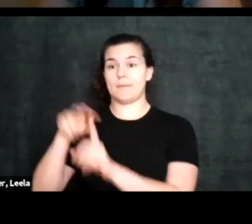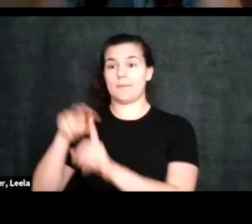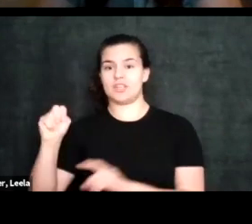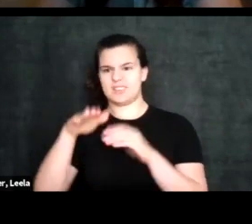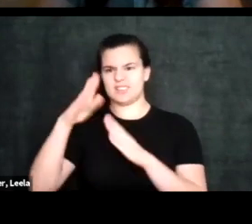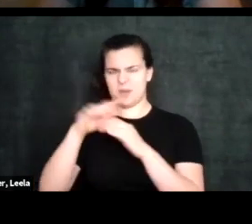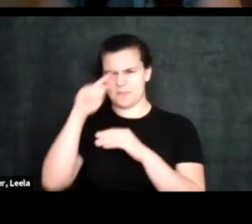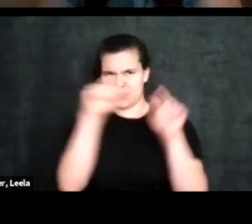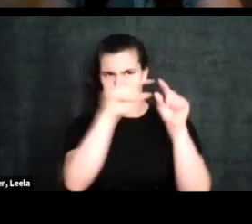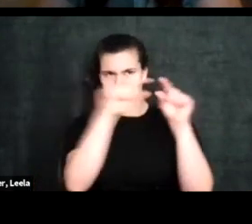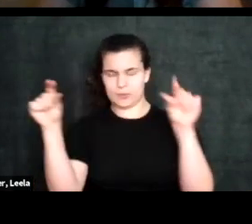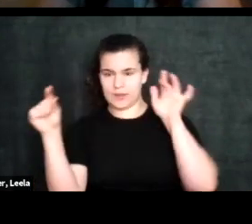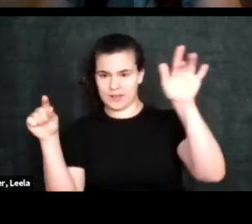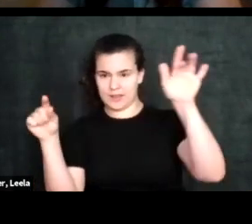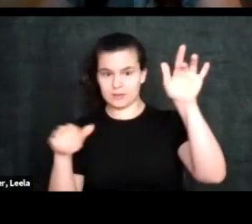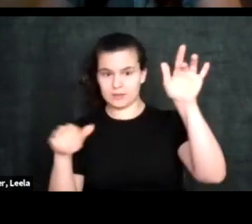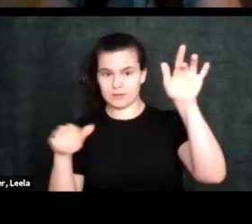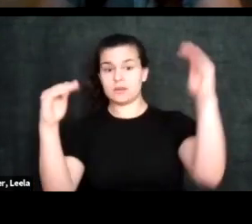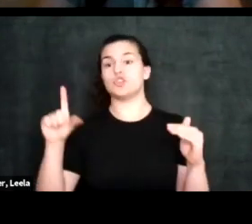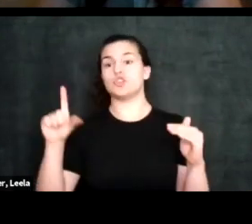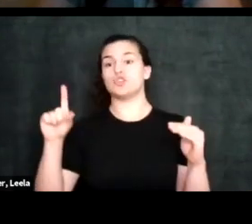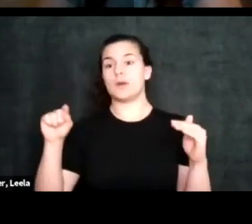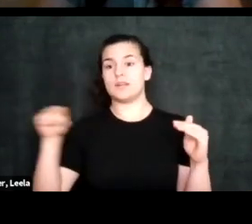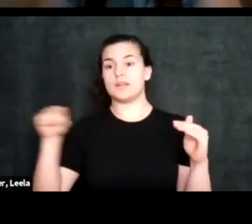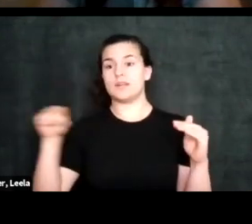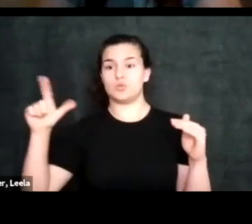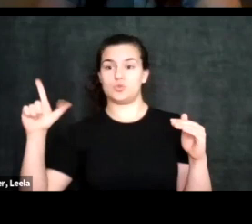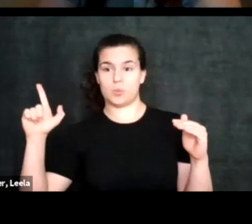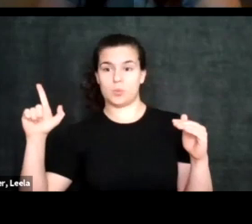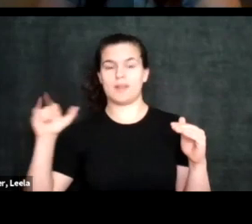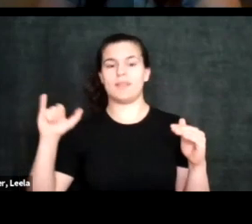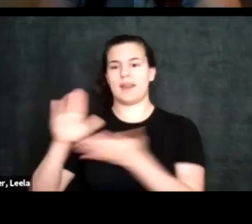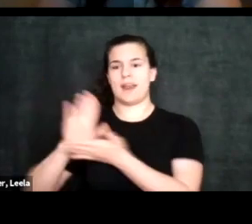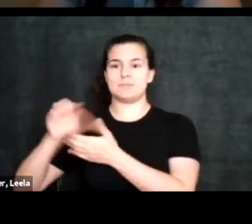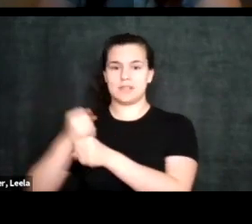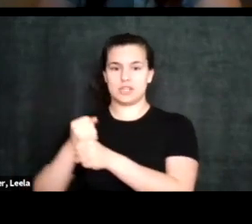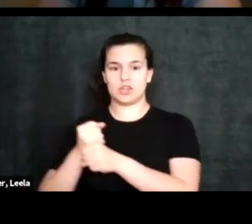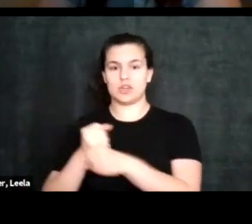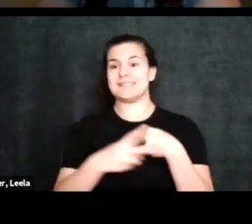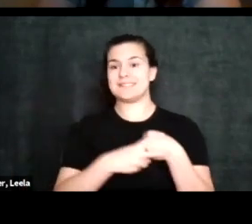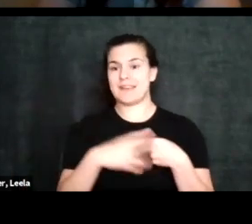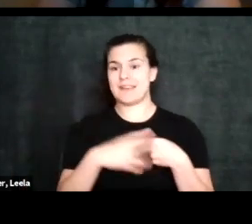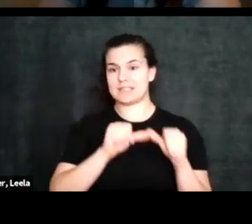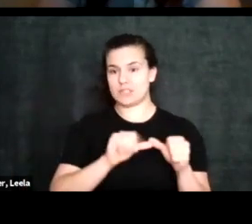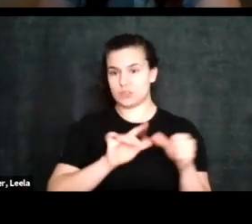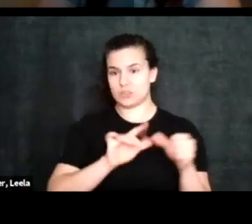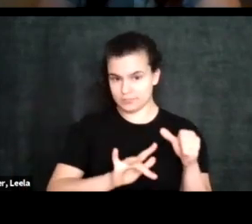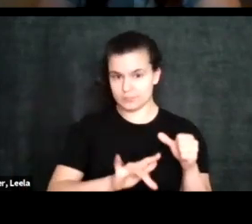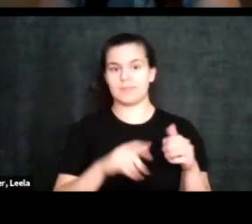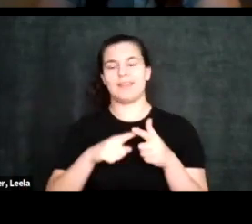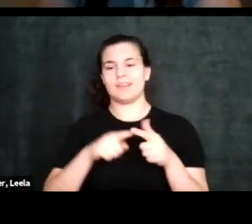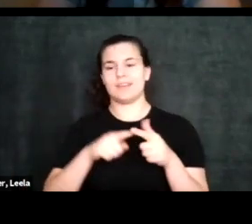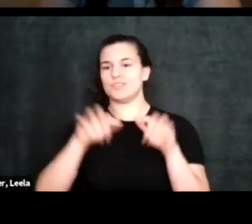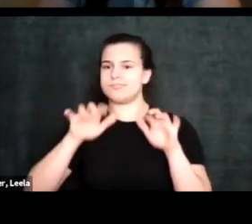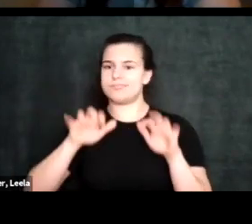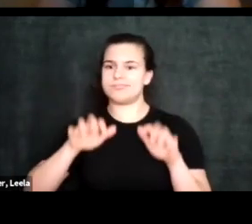You'll click 2021 academic year and save and continue. And then you'll fill in some personal details